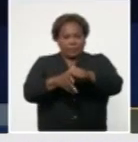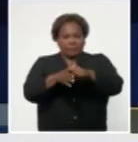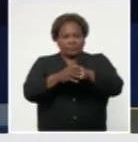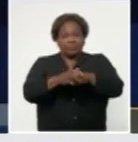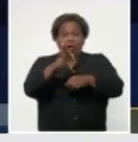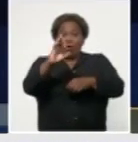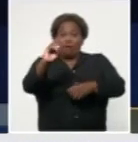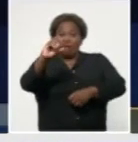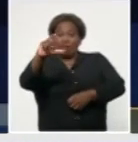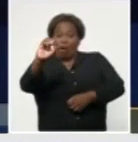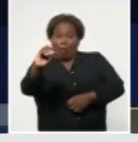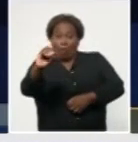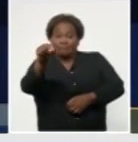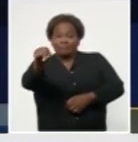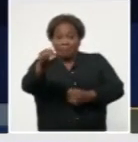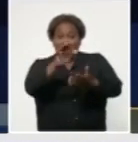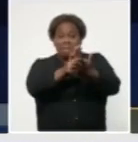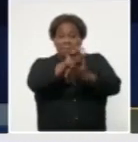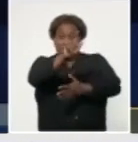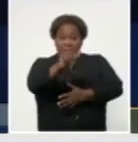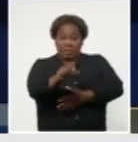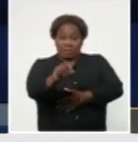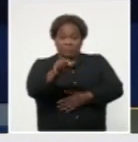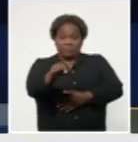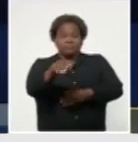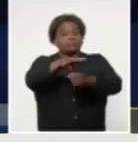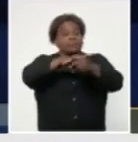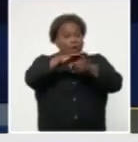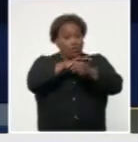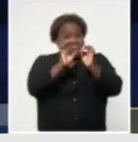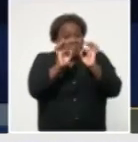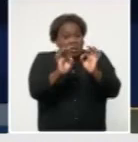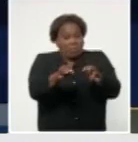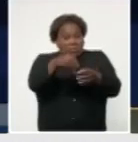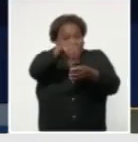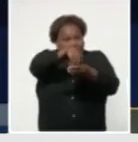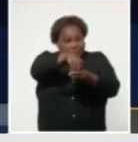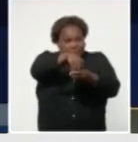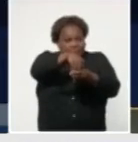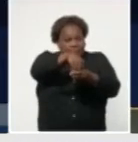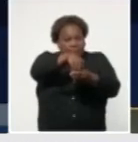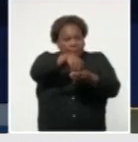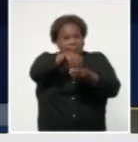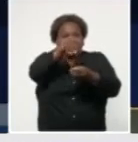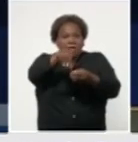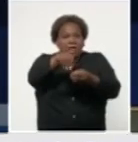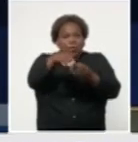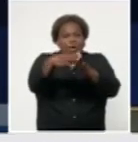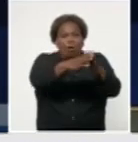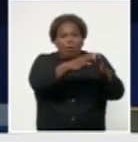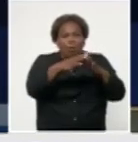met nationally. For the first phase, with